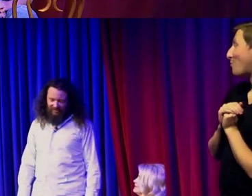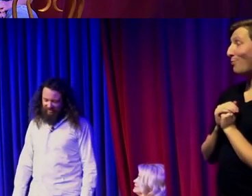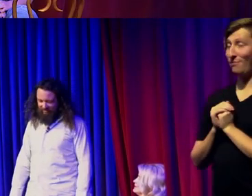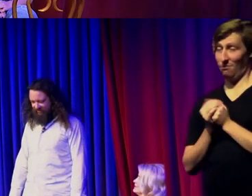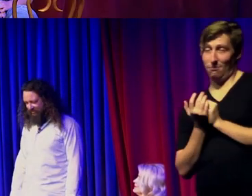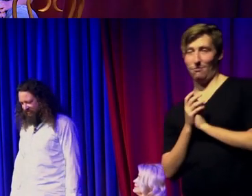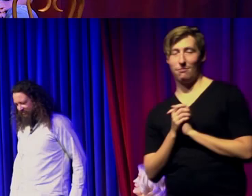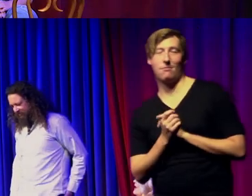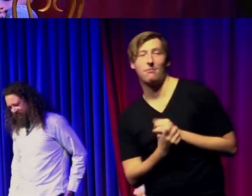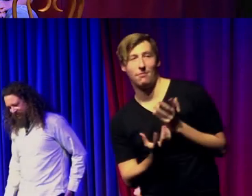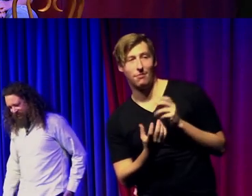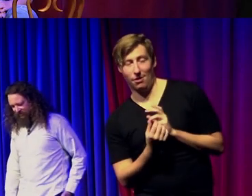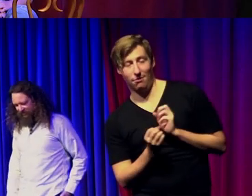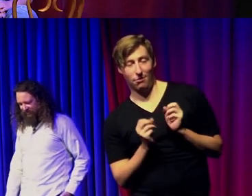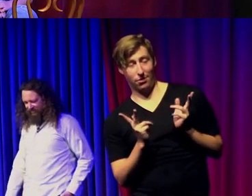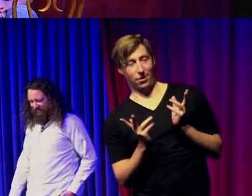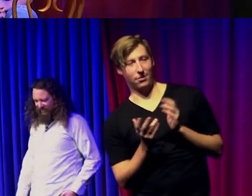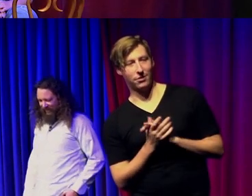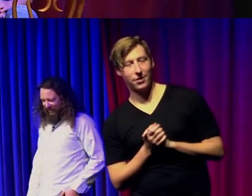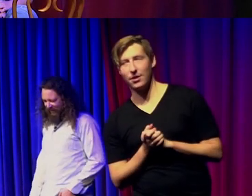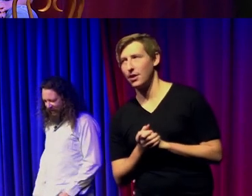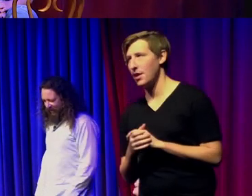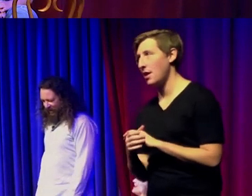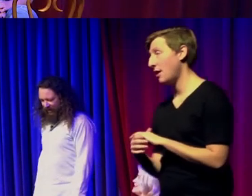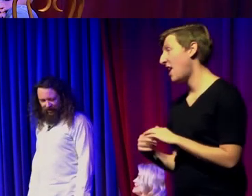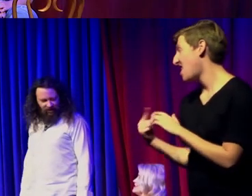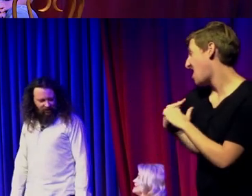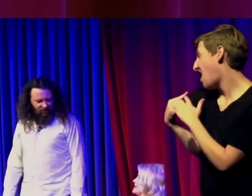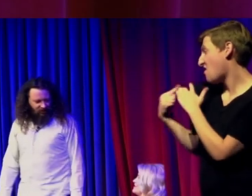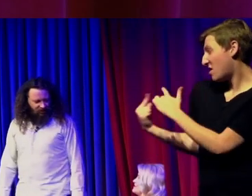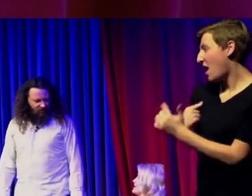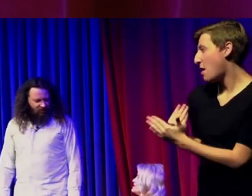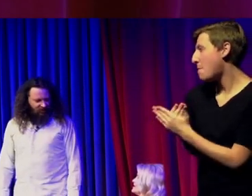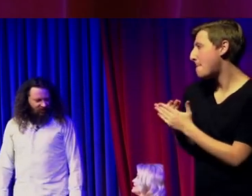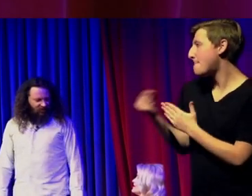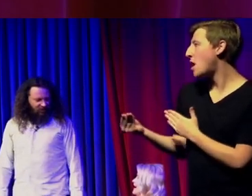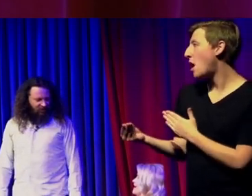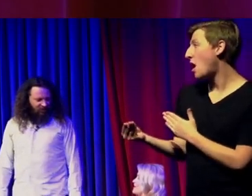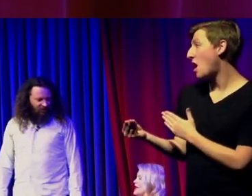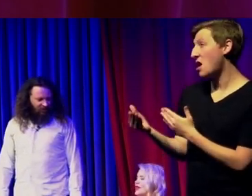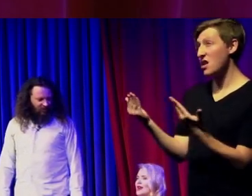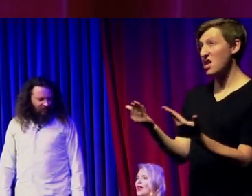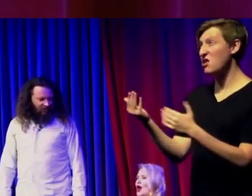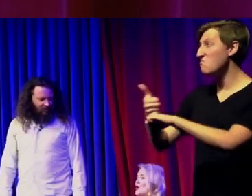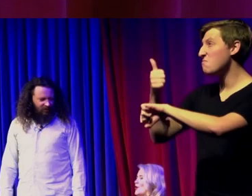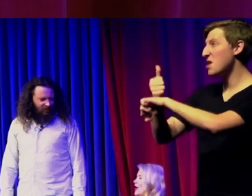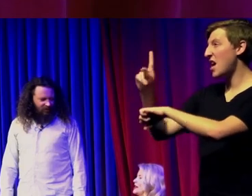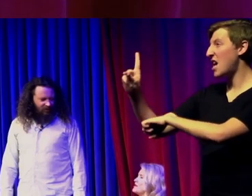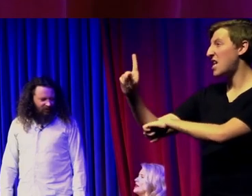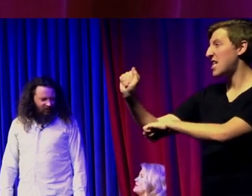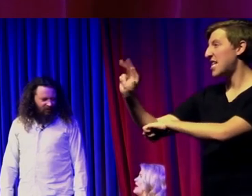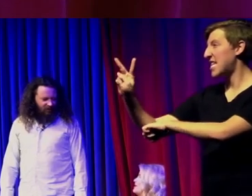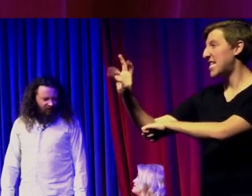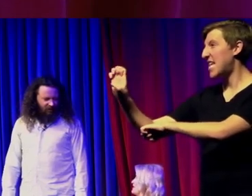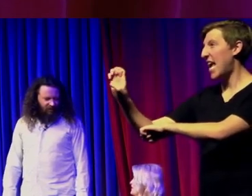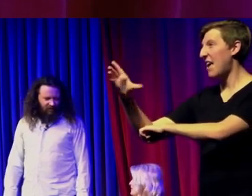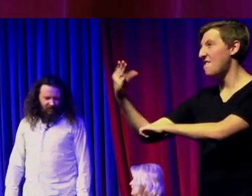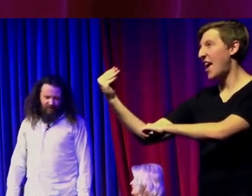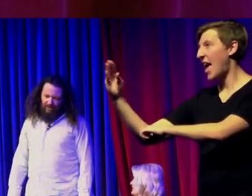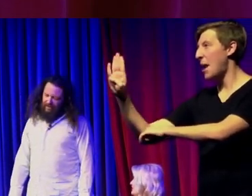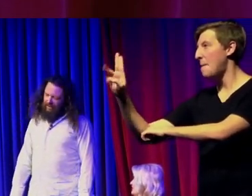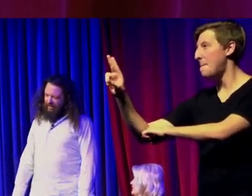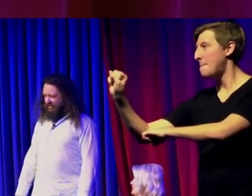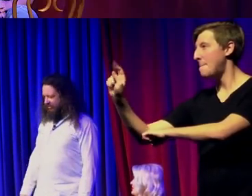All right. Ever since I bought into this Dave and Buster's, I've been ready to make a power